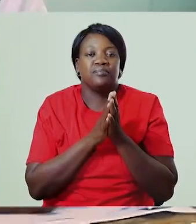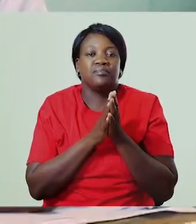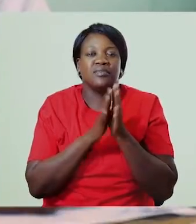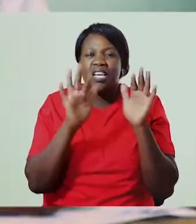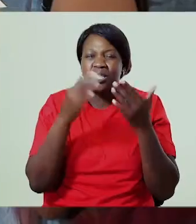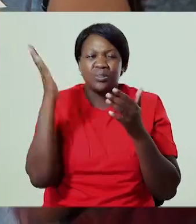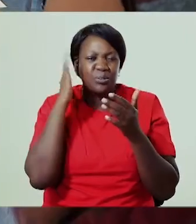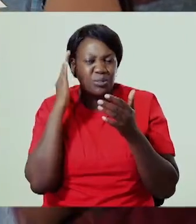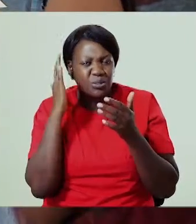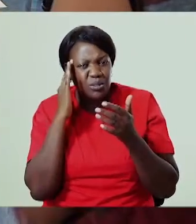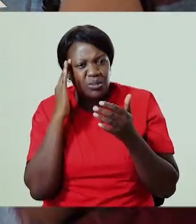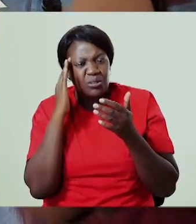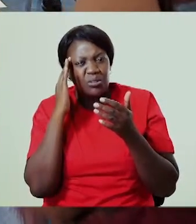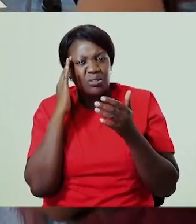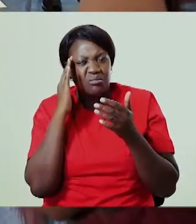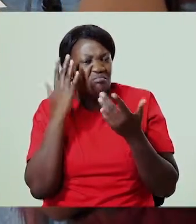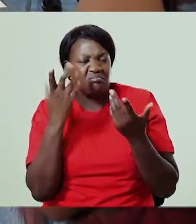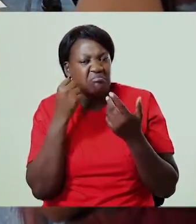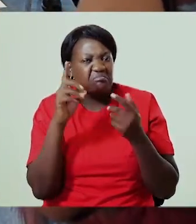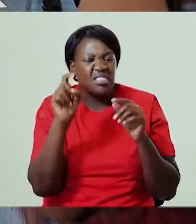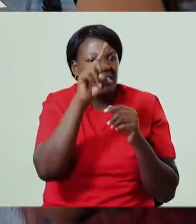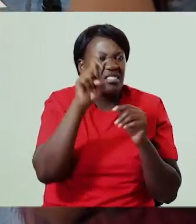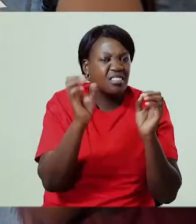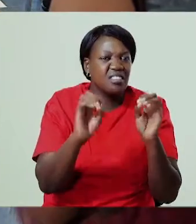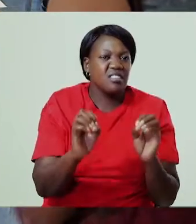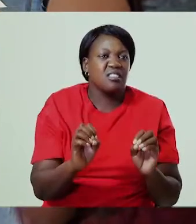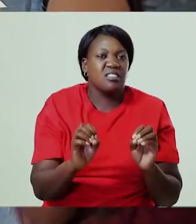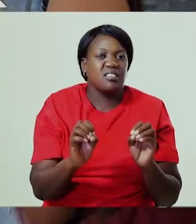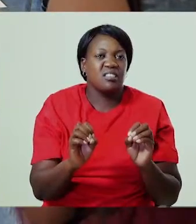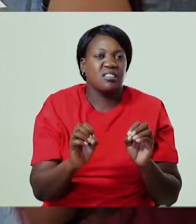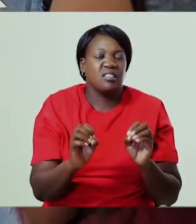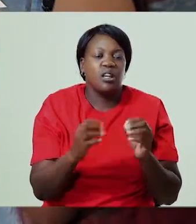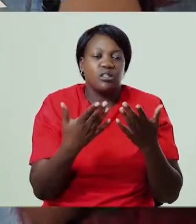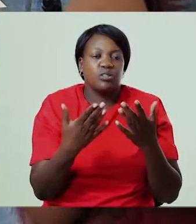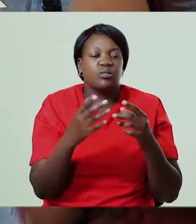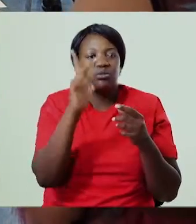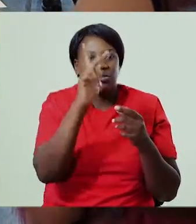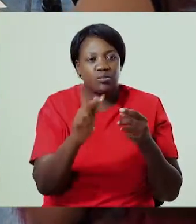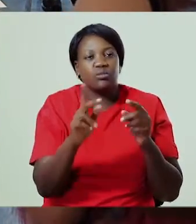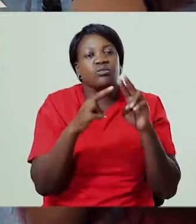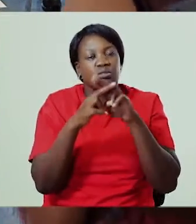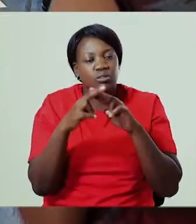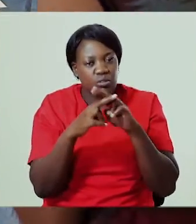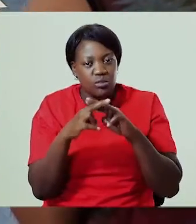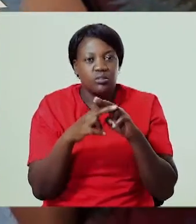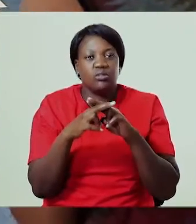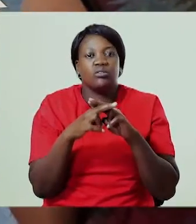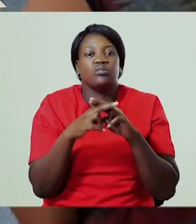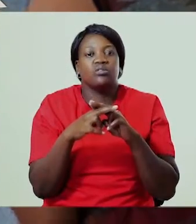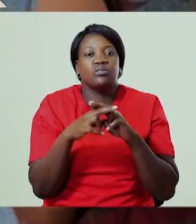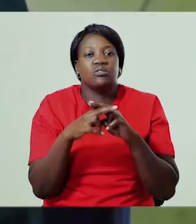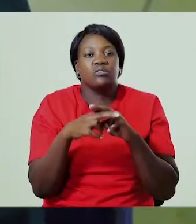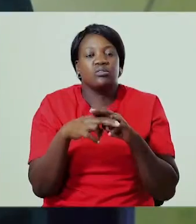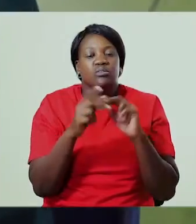How do you know this? I'm not so sure what you mean, Samantha, but the writer makes use of various language devices and through his or her